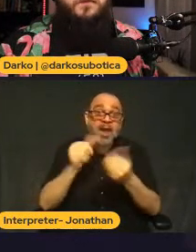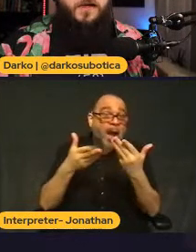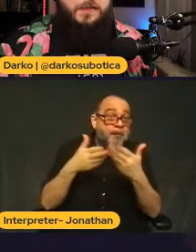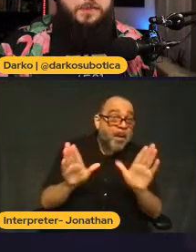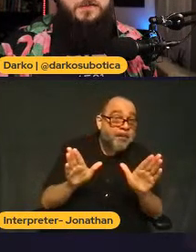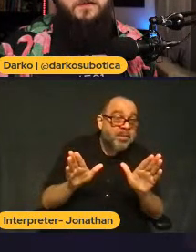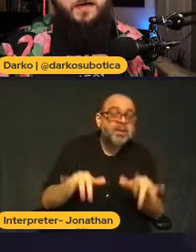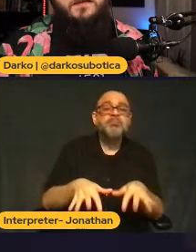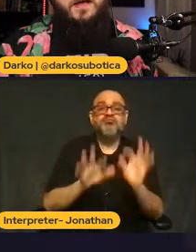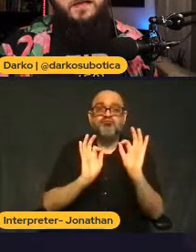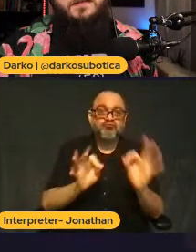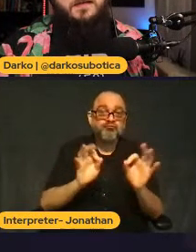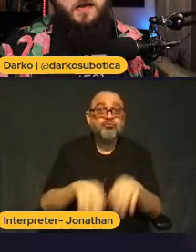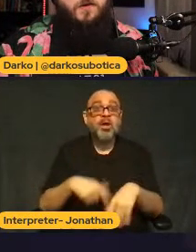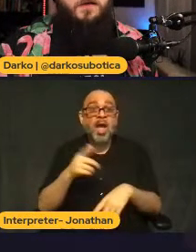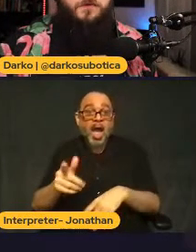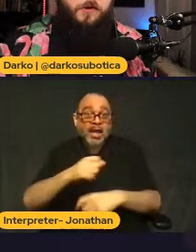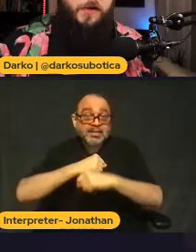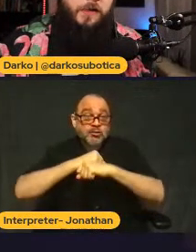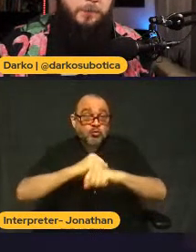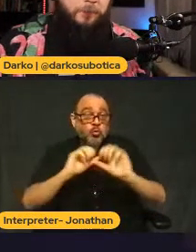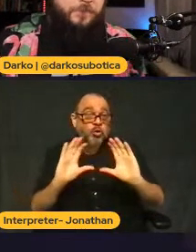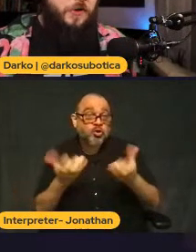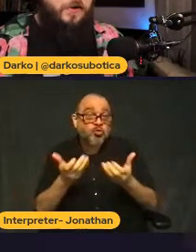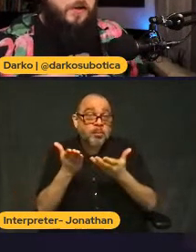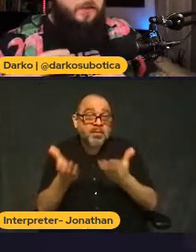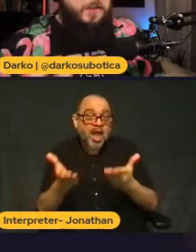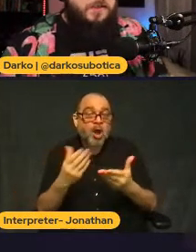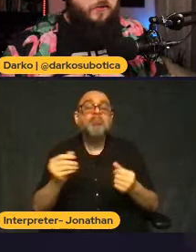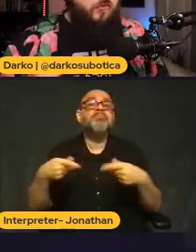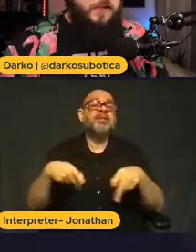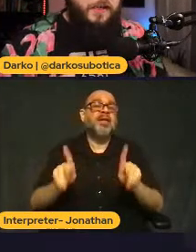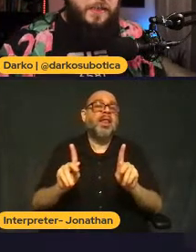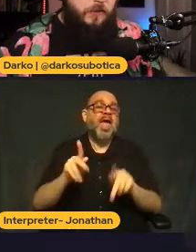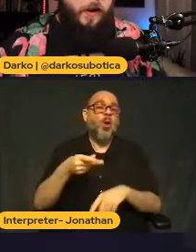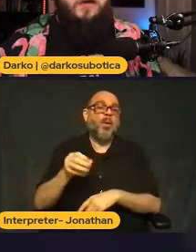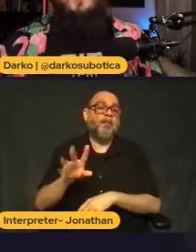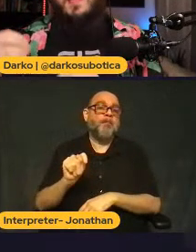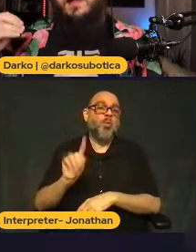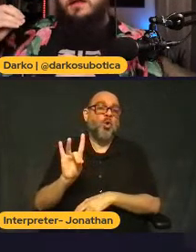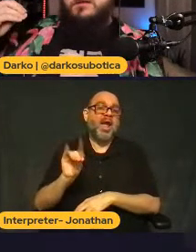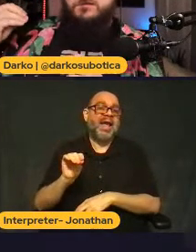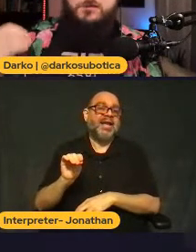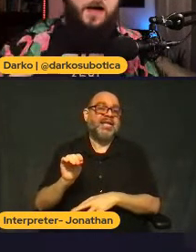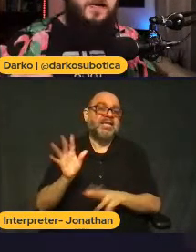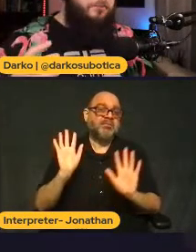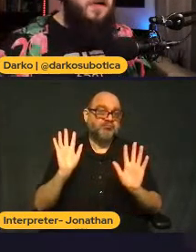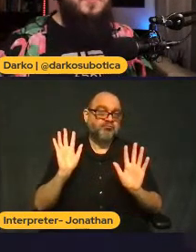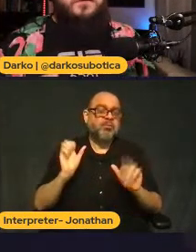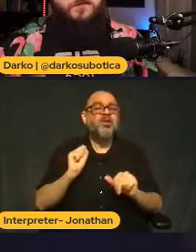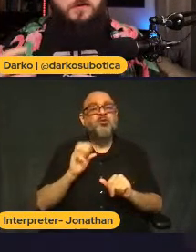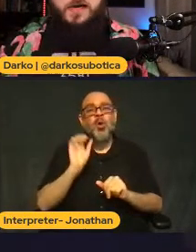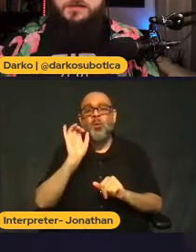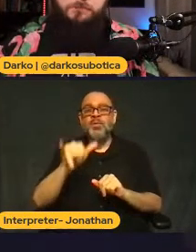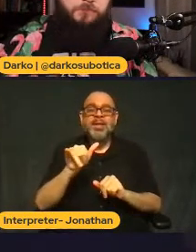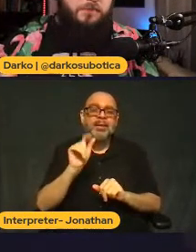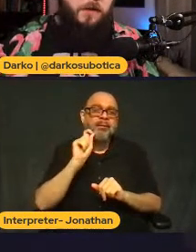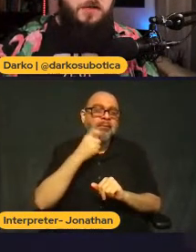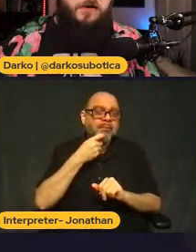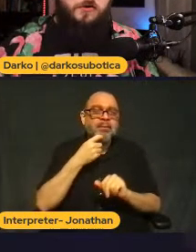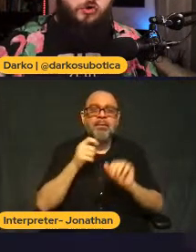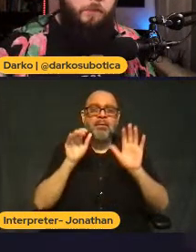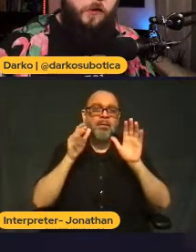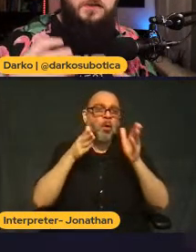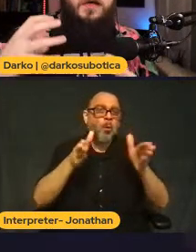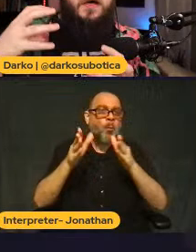group exists, and it's allowing port 80. So this is a really neat way to kind of define a bunch of different tests, a